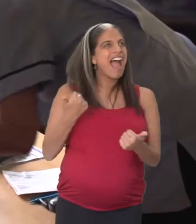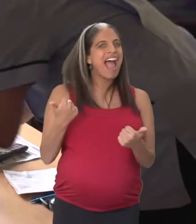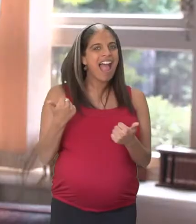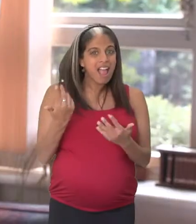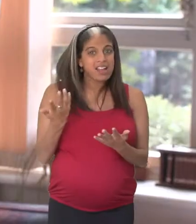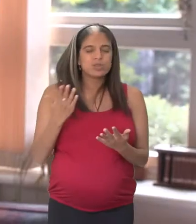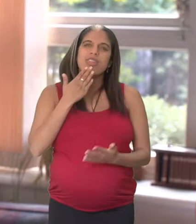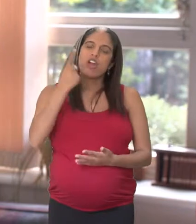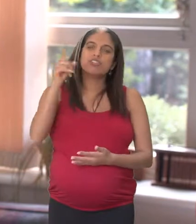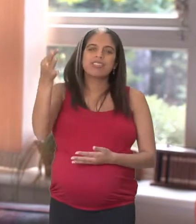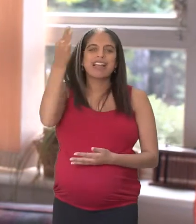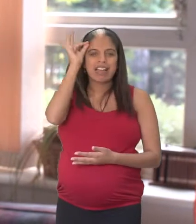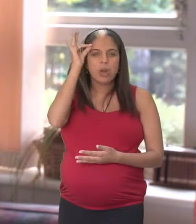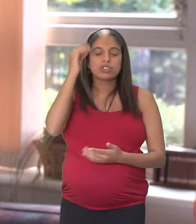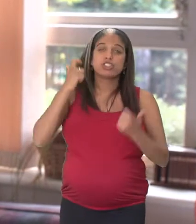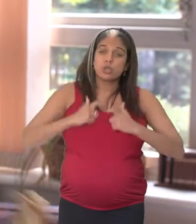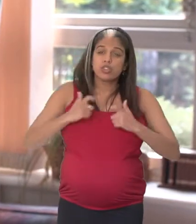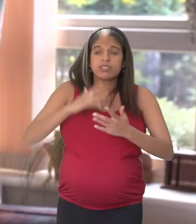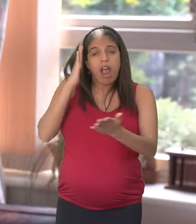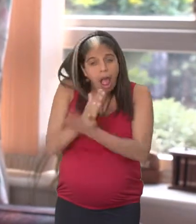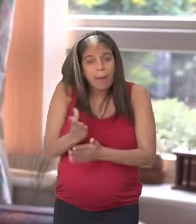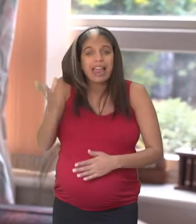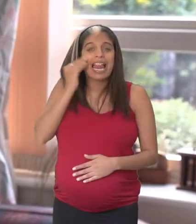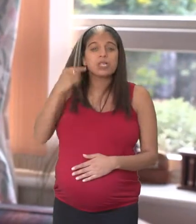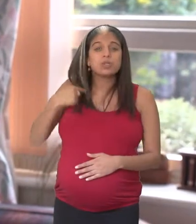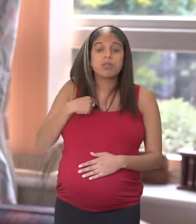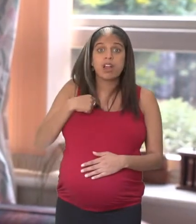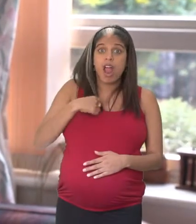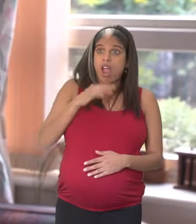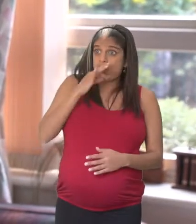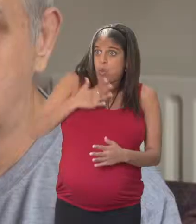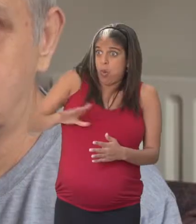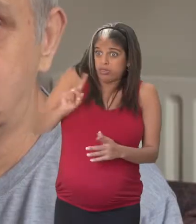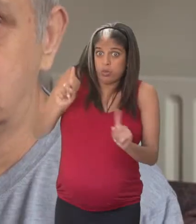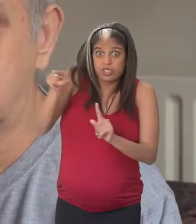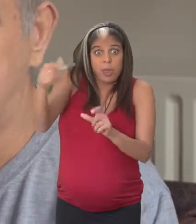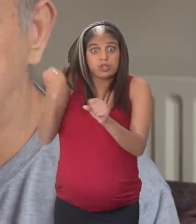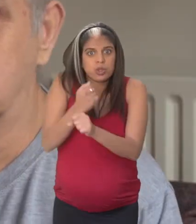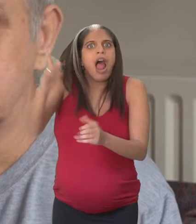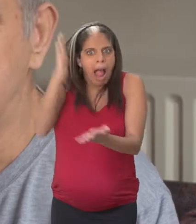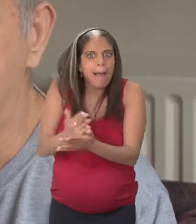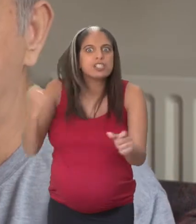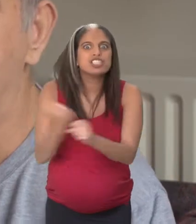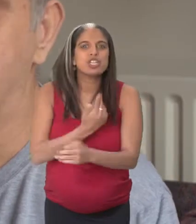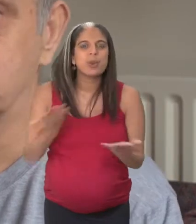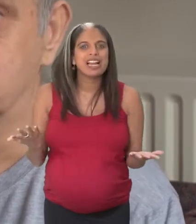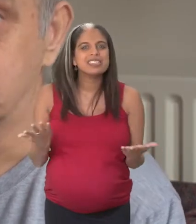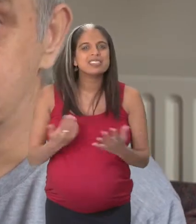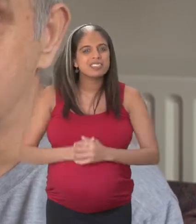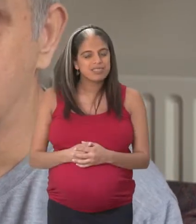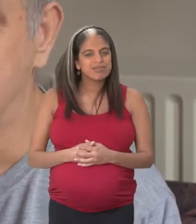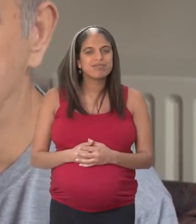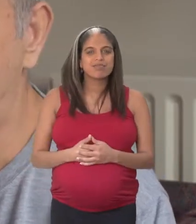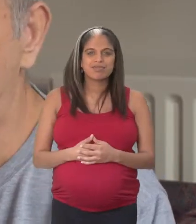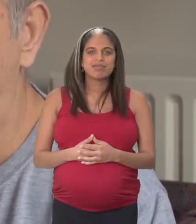the council and social services listen to me. And they act the way I wanted